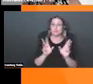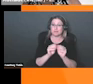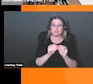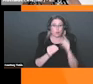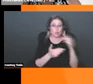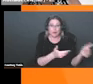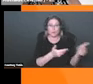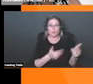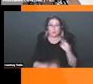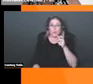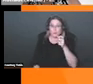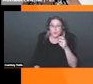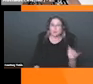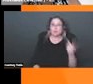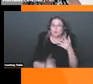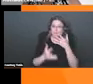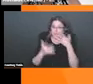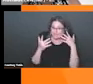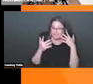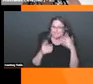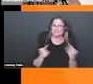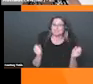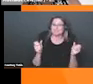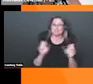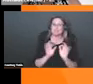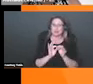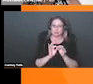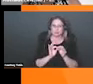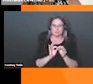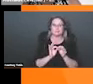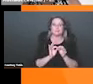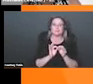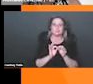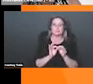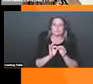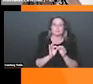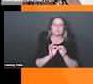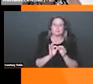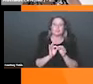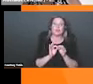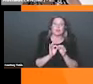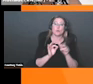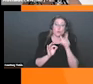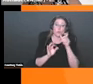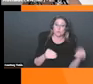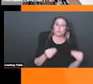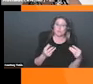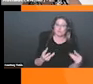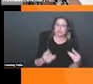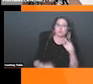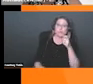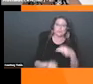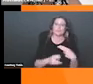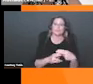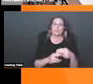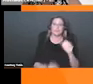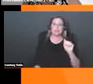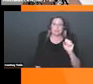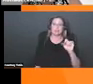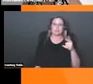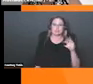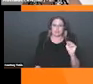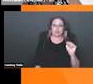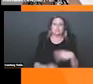friendly American Sign Language interpreters, whose time today is graciously provided in kind by Asign, Jeanette, and